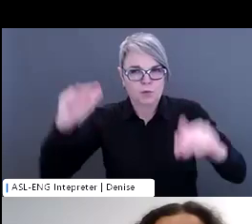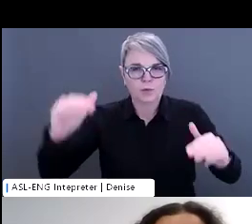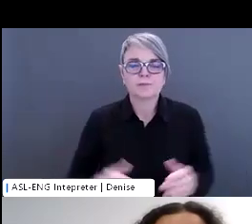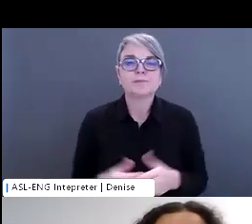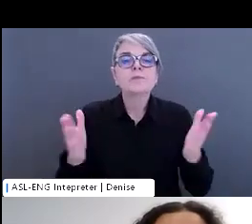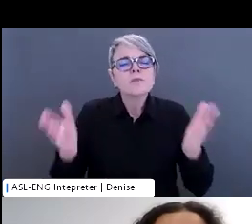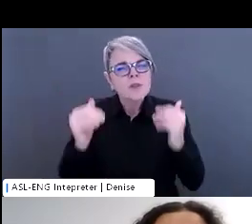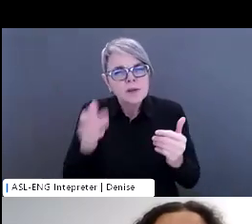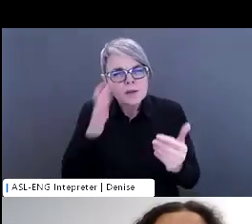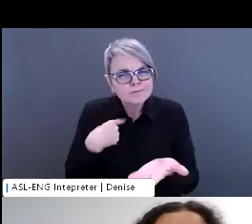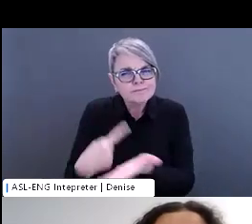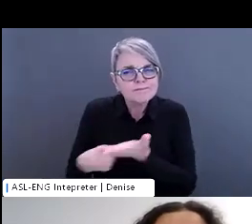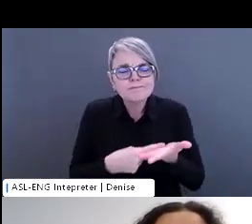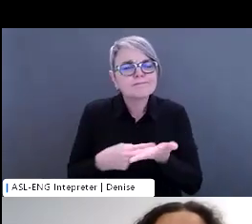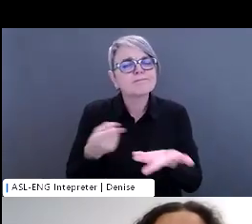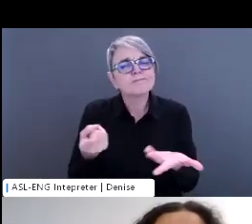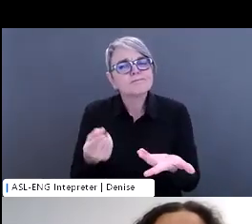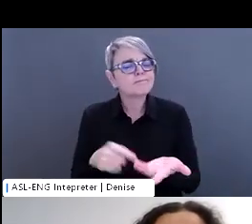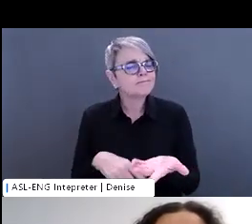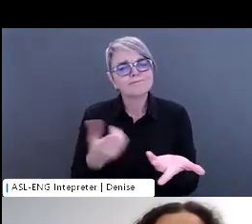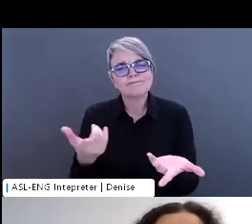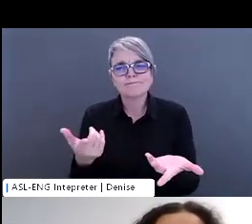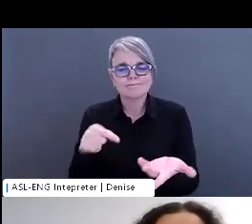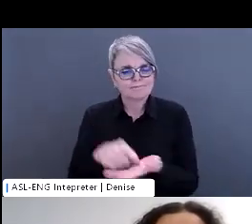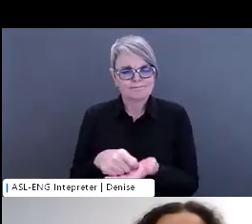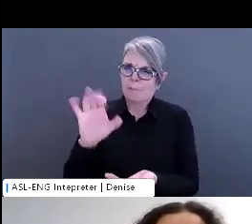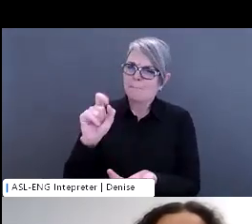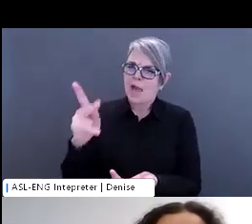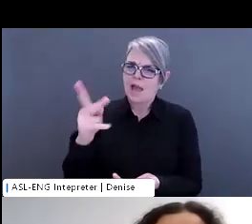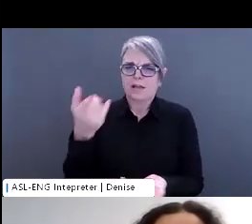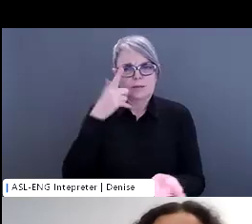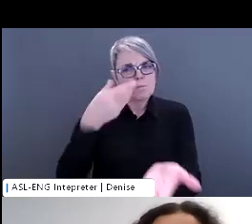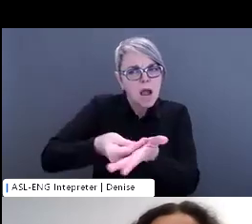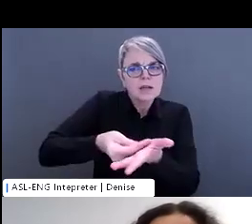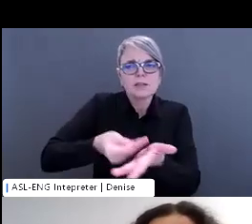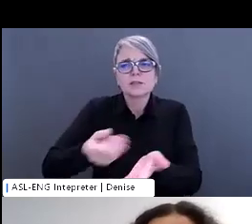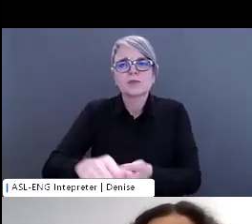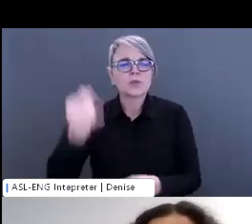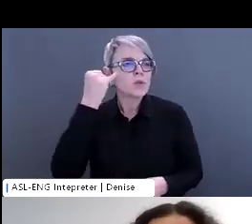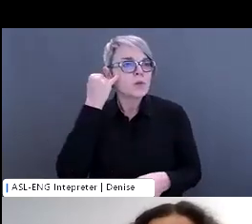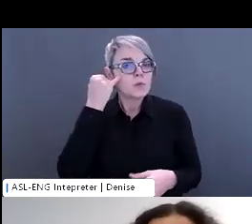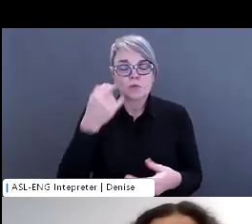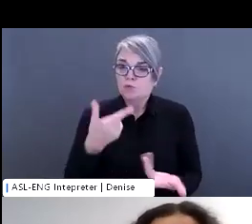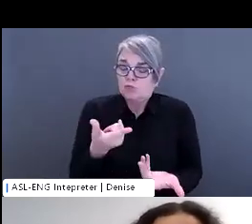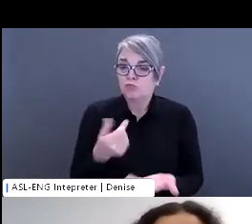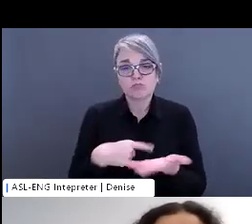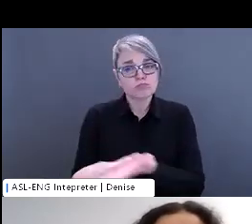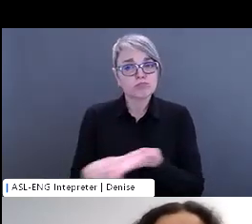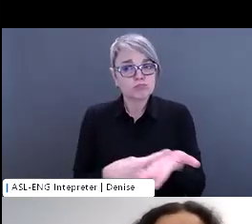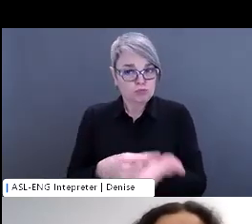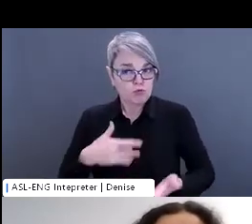uncomfortable? Um, Maybe we'll start with that initial question. We want to get some responses in the chat going.